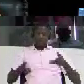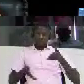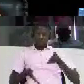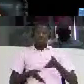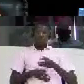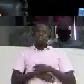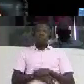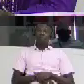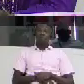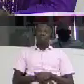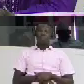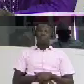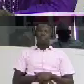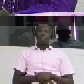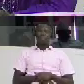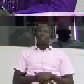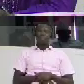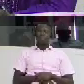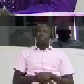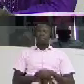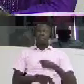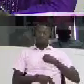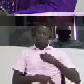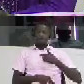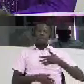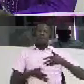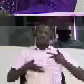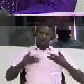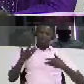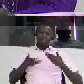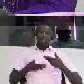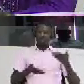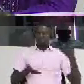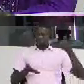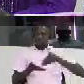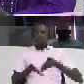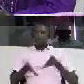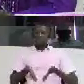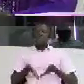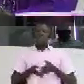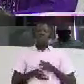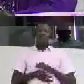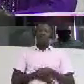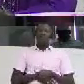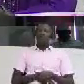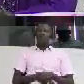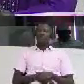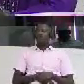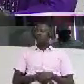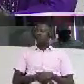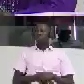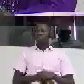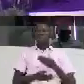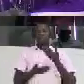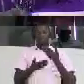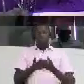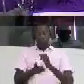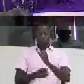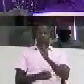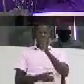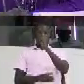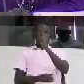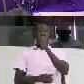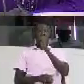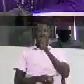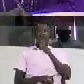seede def man tam kontaan naa si pour ñëw fi tey I'm also pleased to be present here today. Please draw the microphone close to